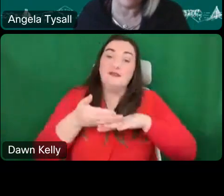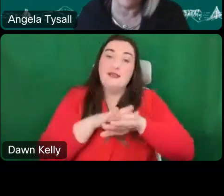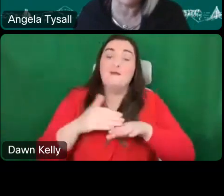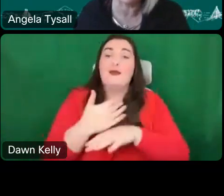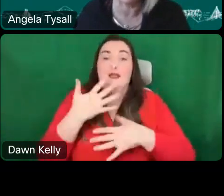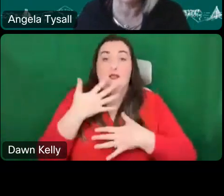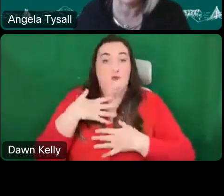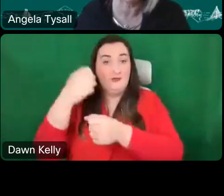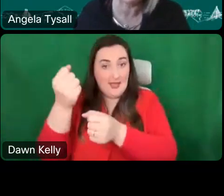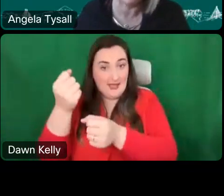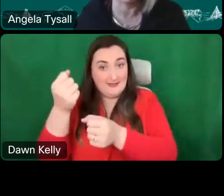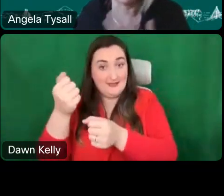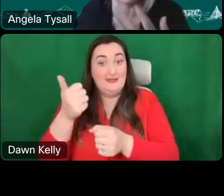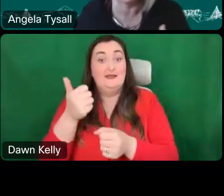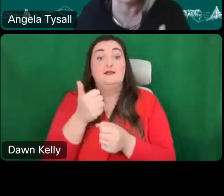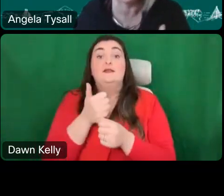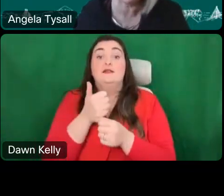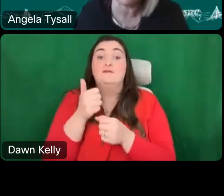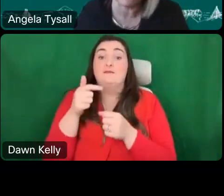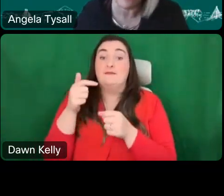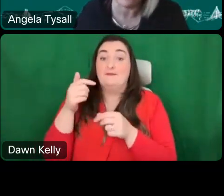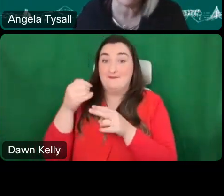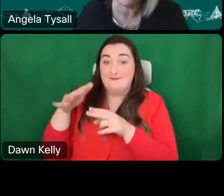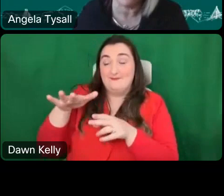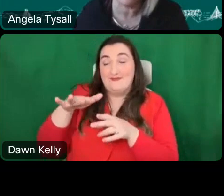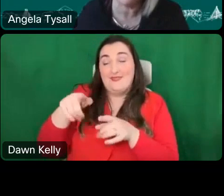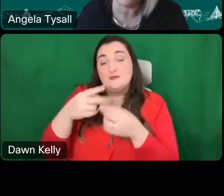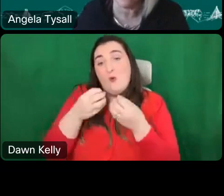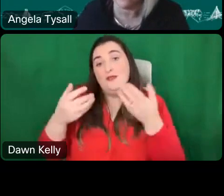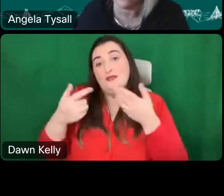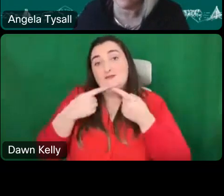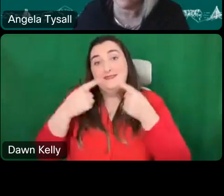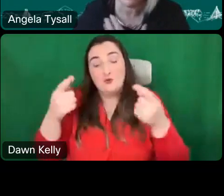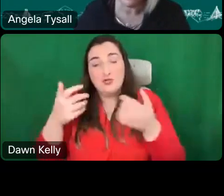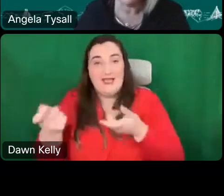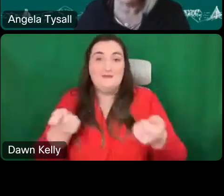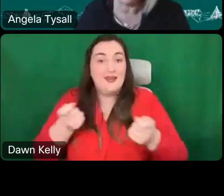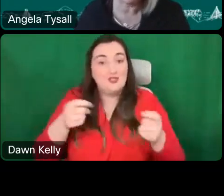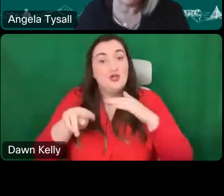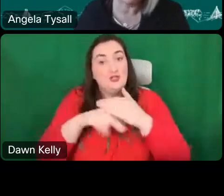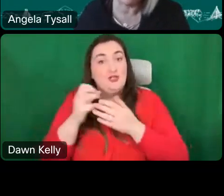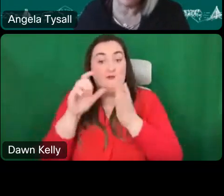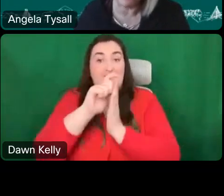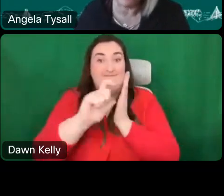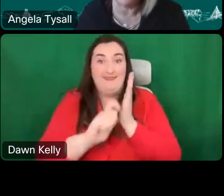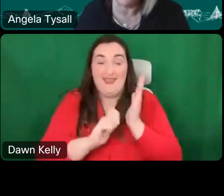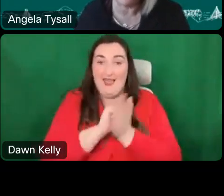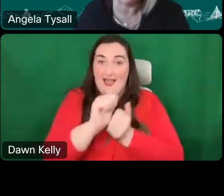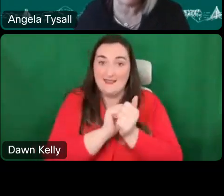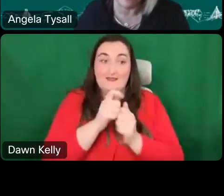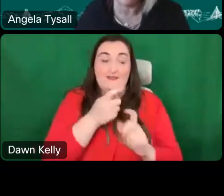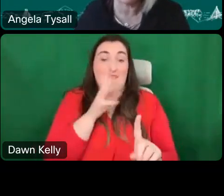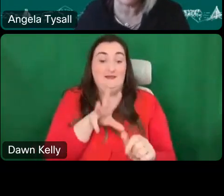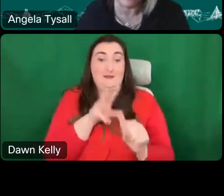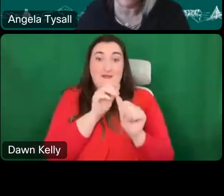or at a premises, that is dealt with, that the open disclosure is managed under the provisions of the Act, that designated person